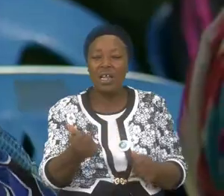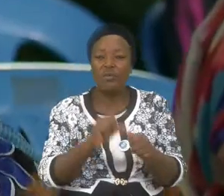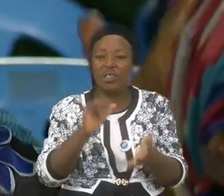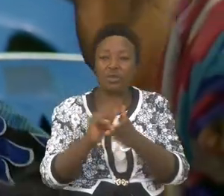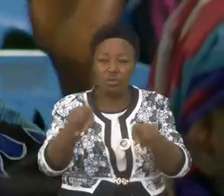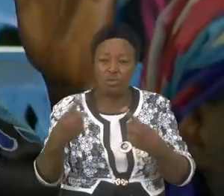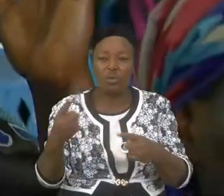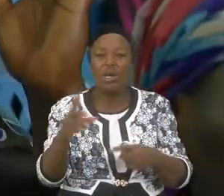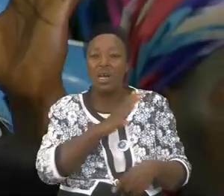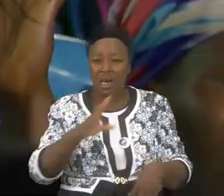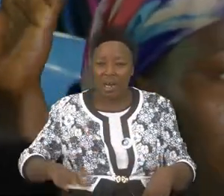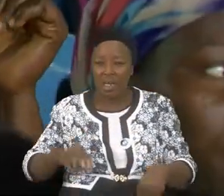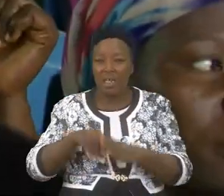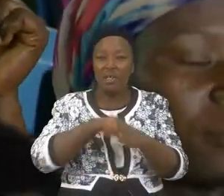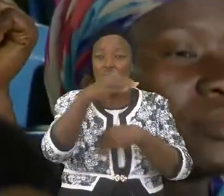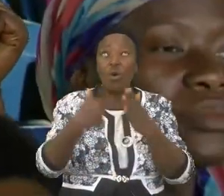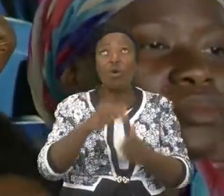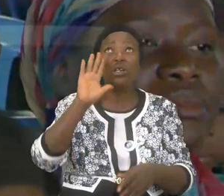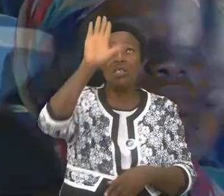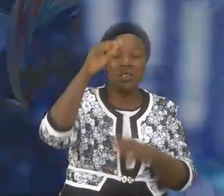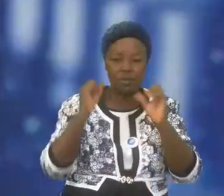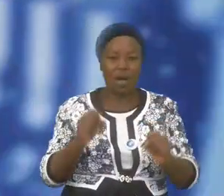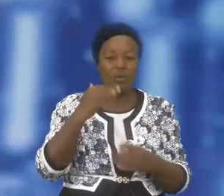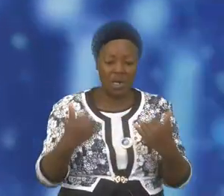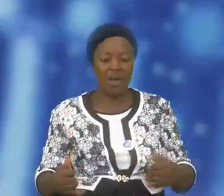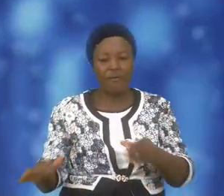life. It tells us in verse 44,